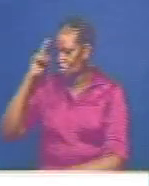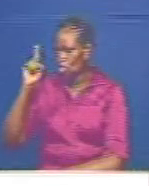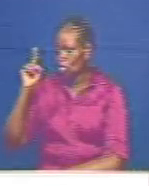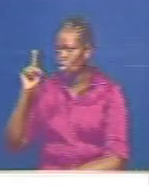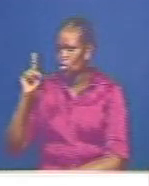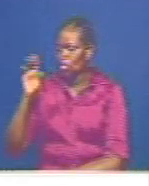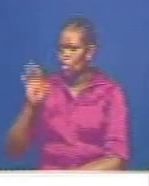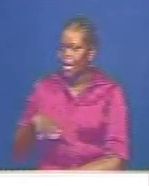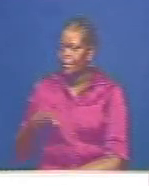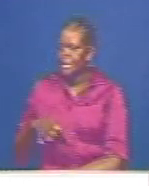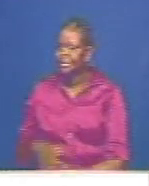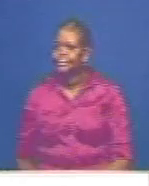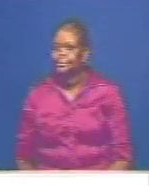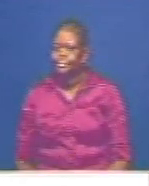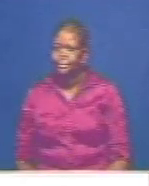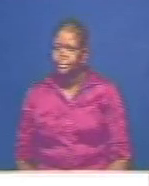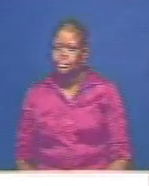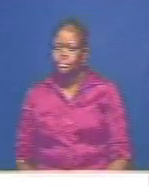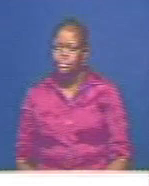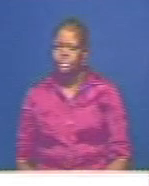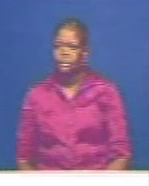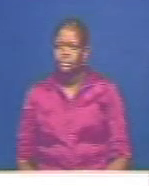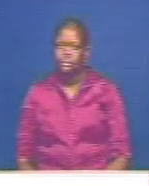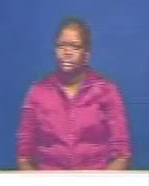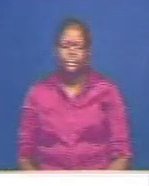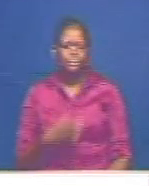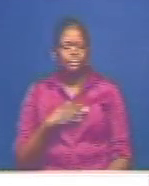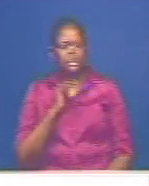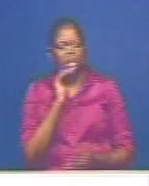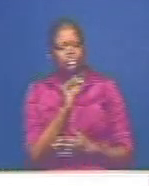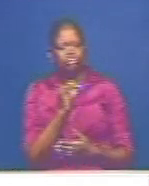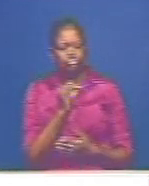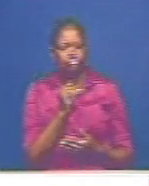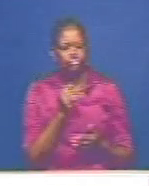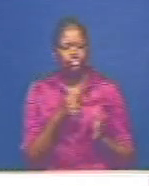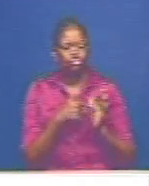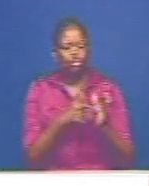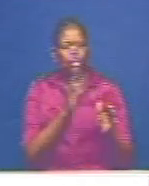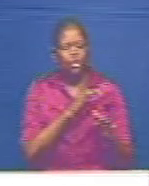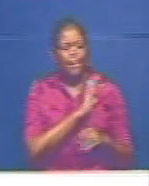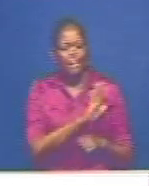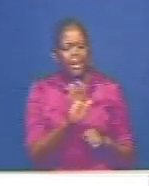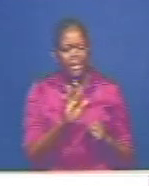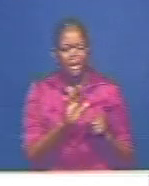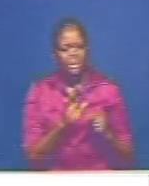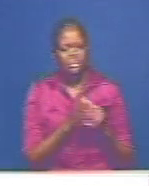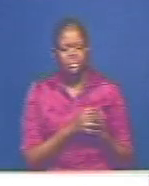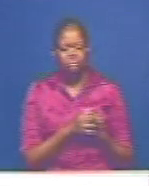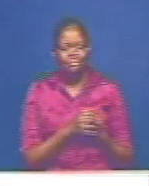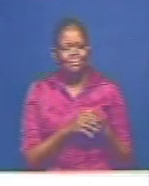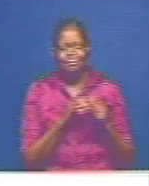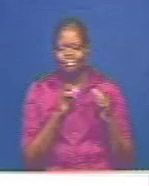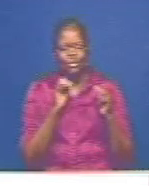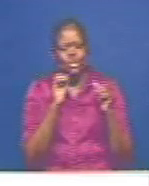before I'd request my producer Mugo just to give us a sample of your music that's going to be played in a few minutes. Uh-huh. How do you juggle